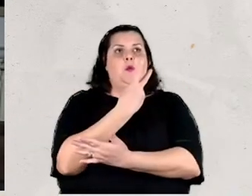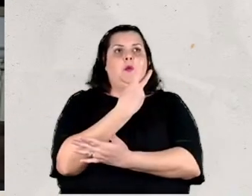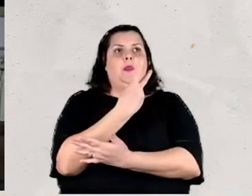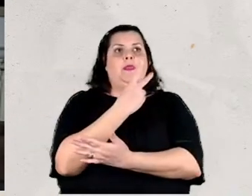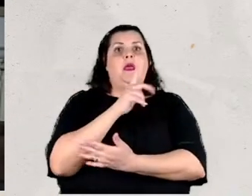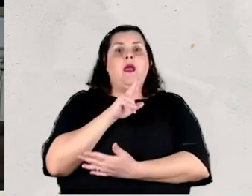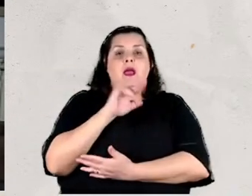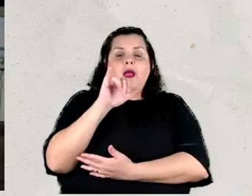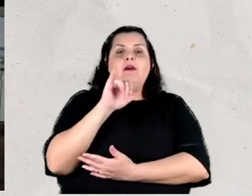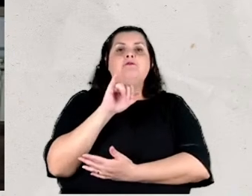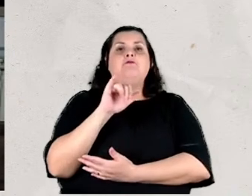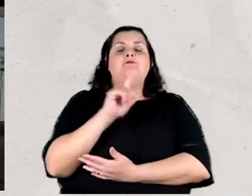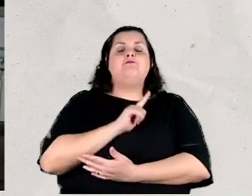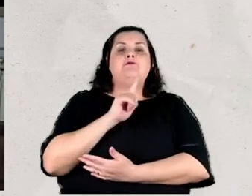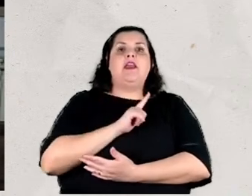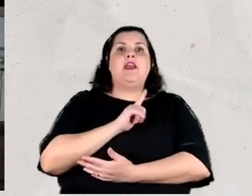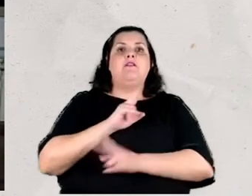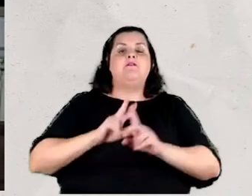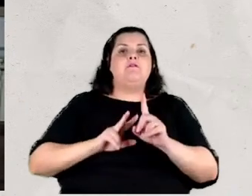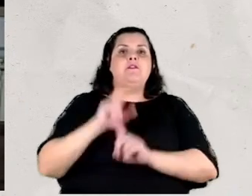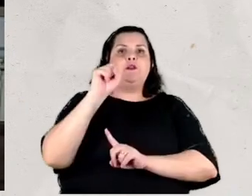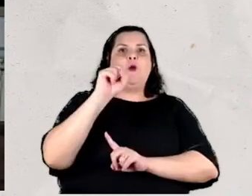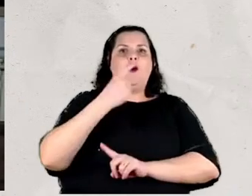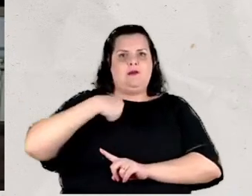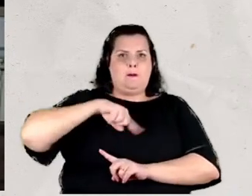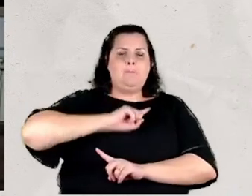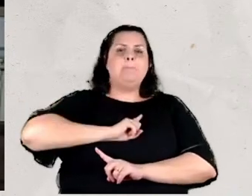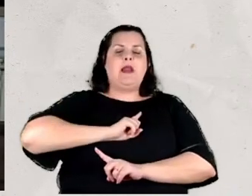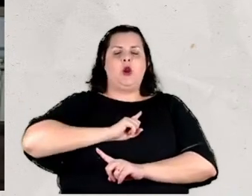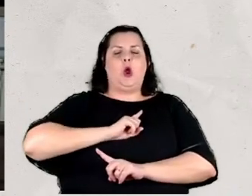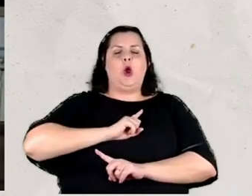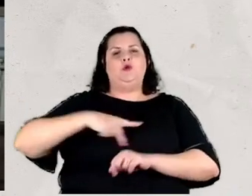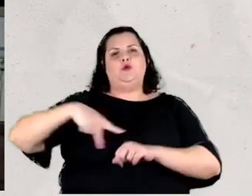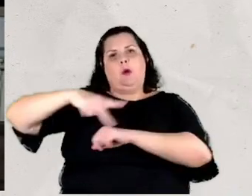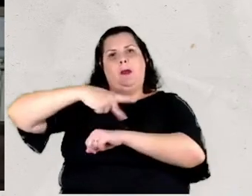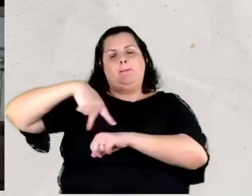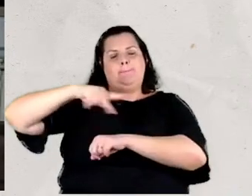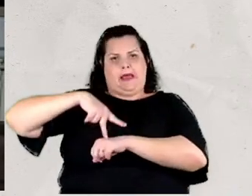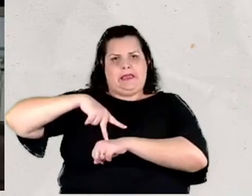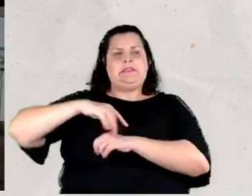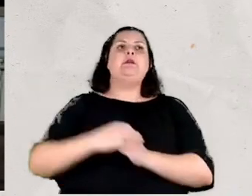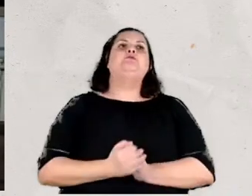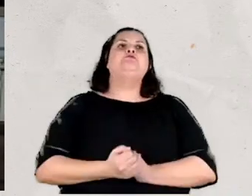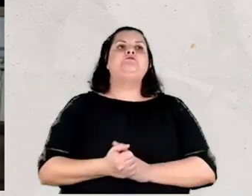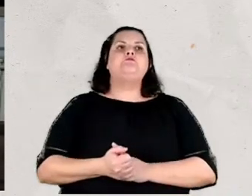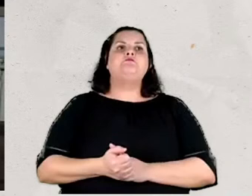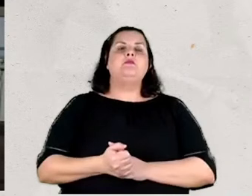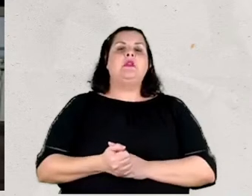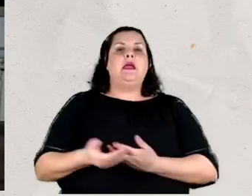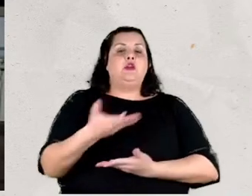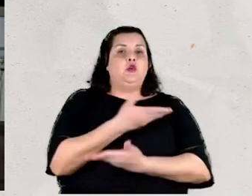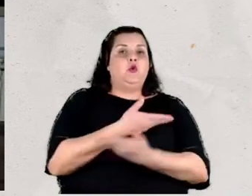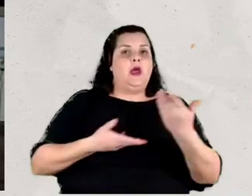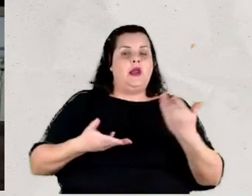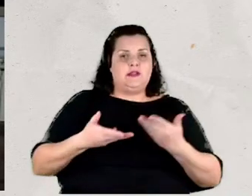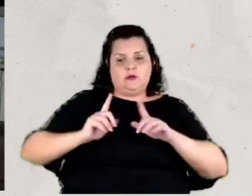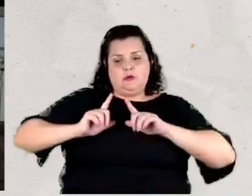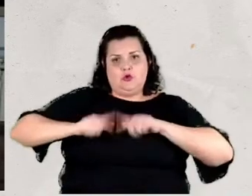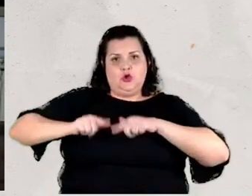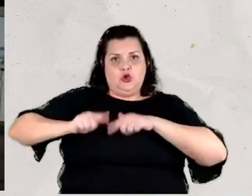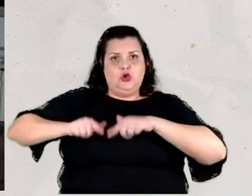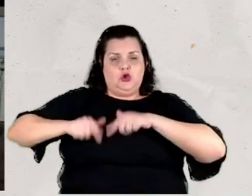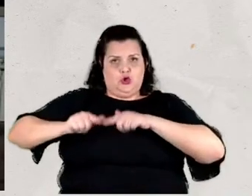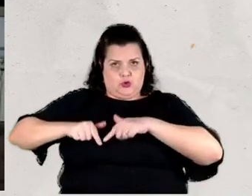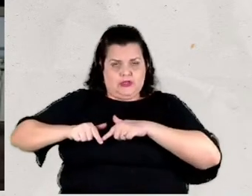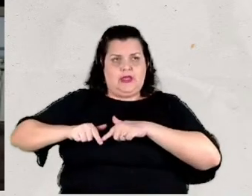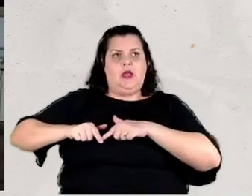relationship between Israeli Arabs and Israeli Jews. In one way, the relationship got much worse. A